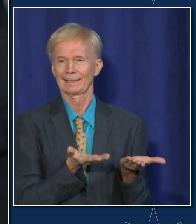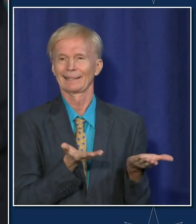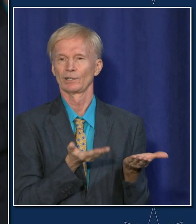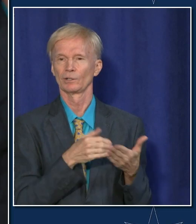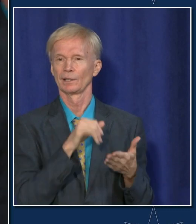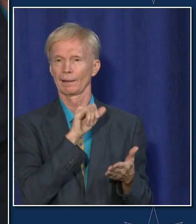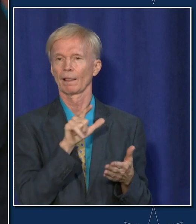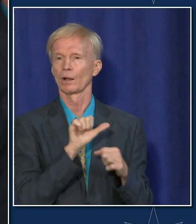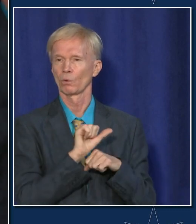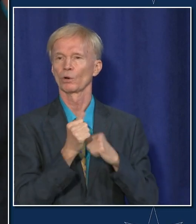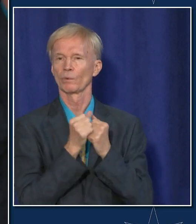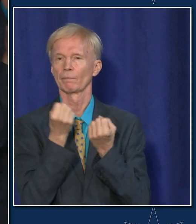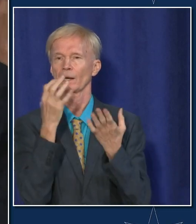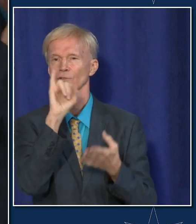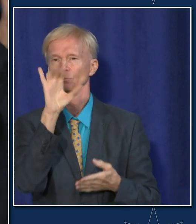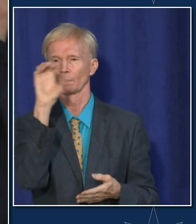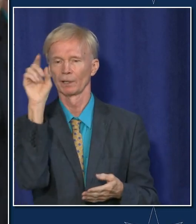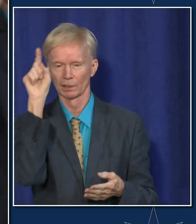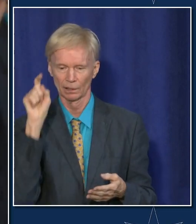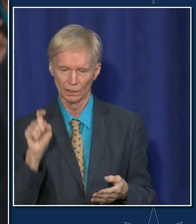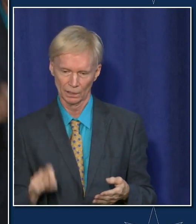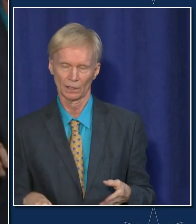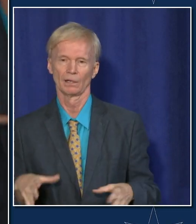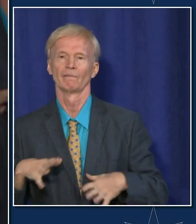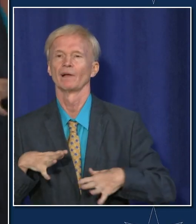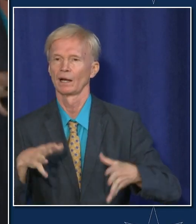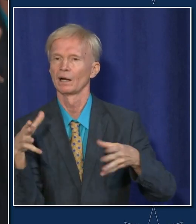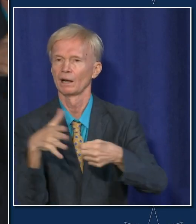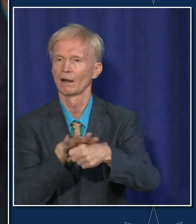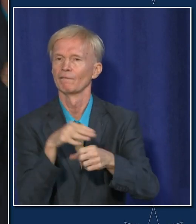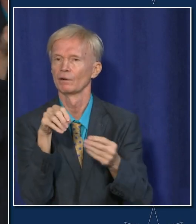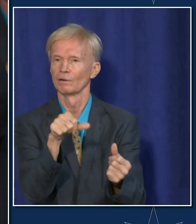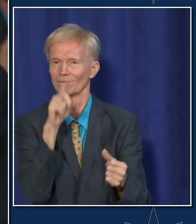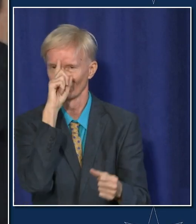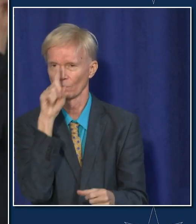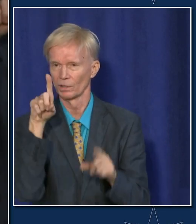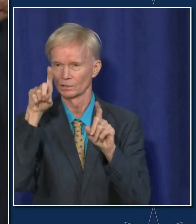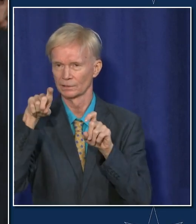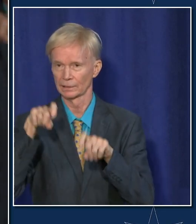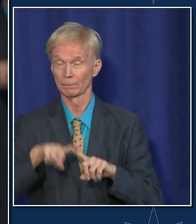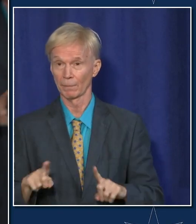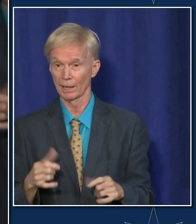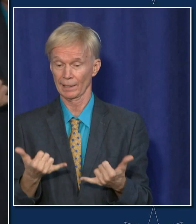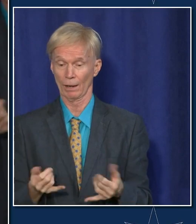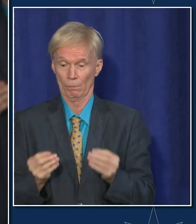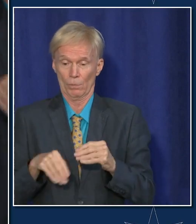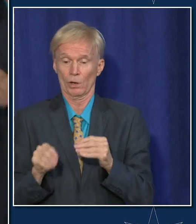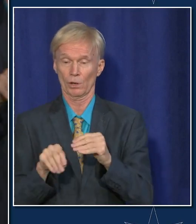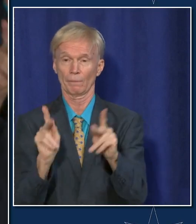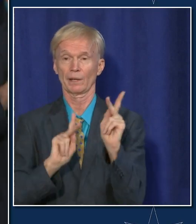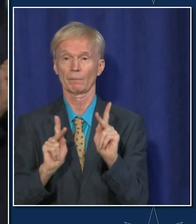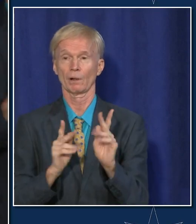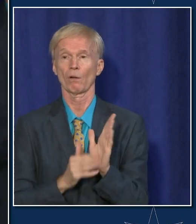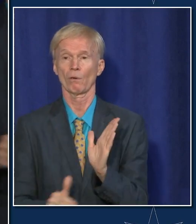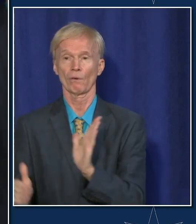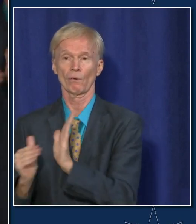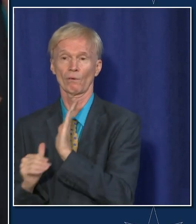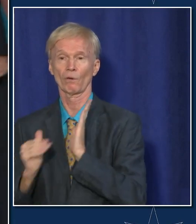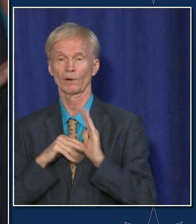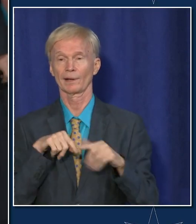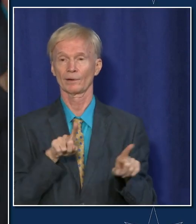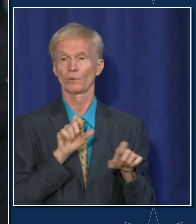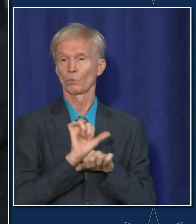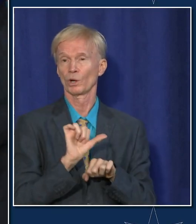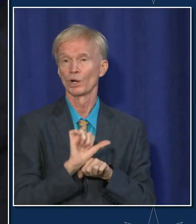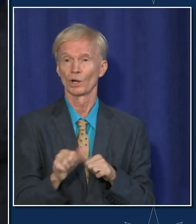in Illinois to make sure that that would be widely covered. But I think as we're seeing more people testing routinely in work